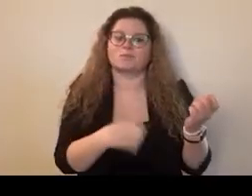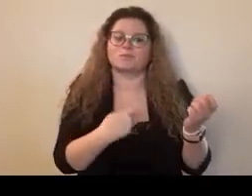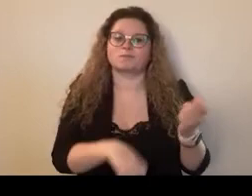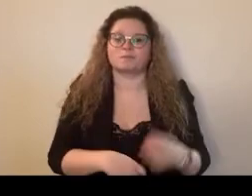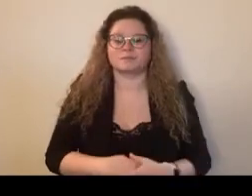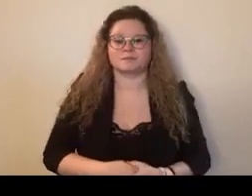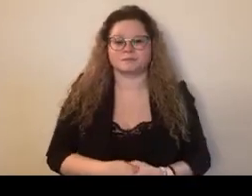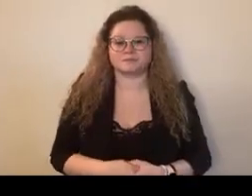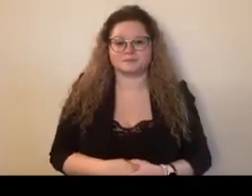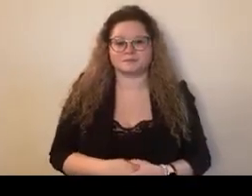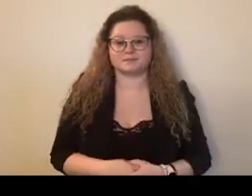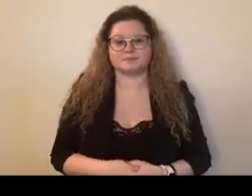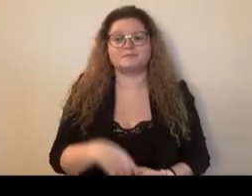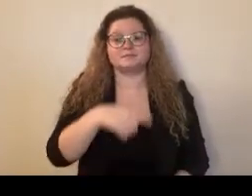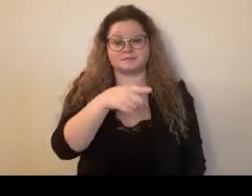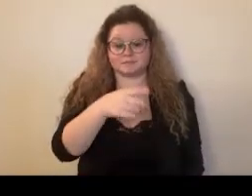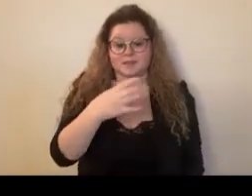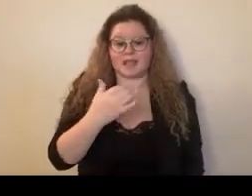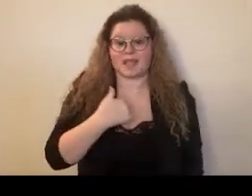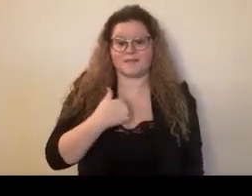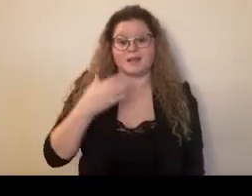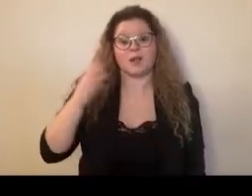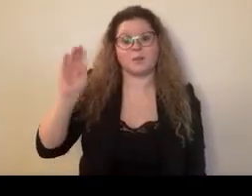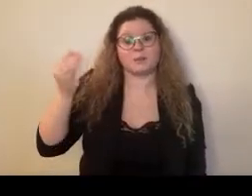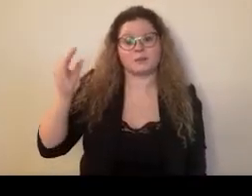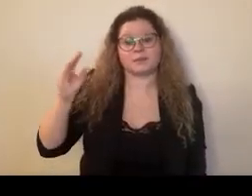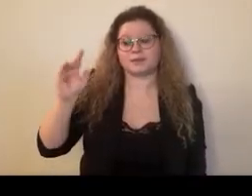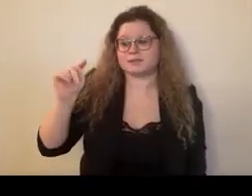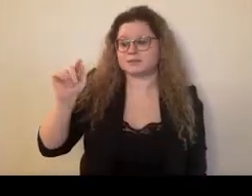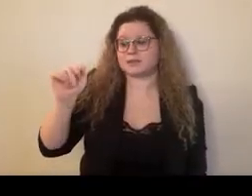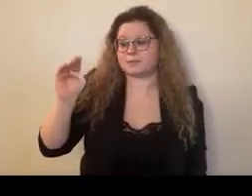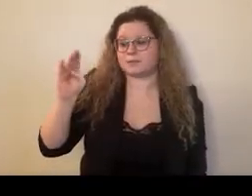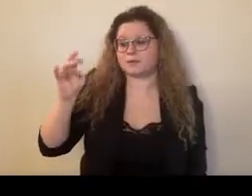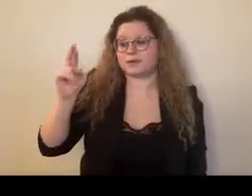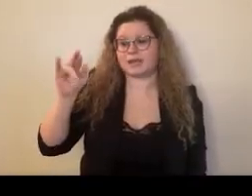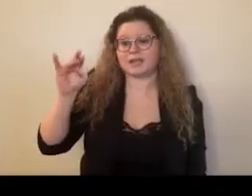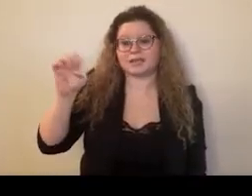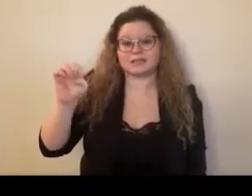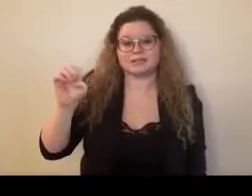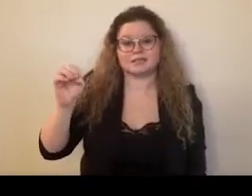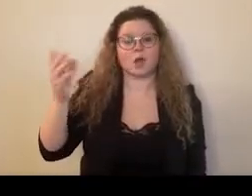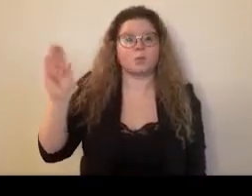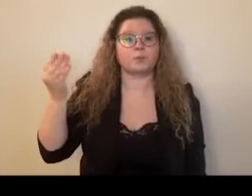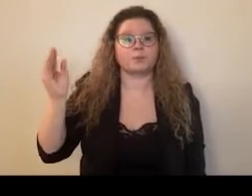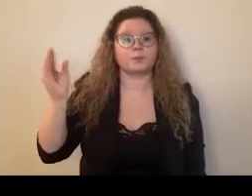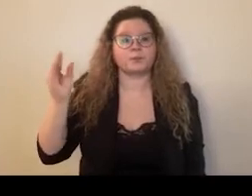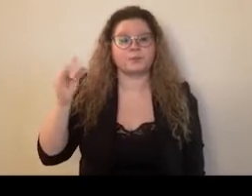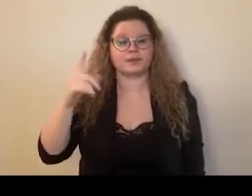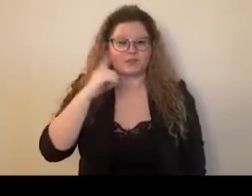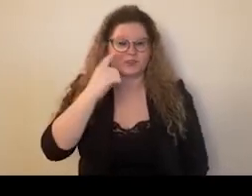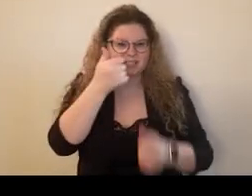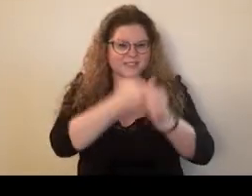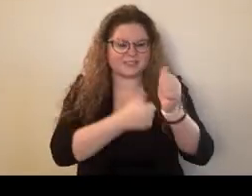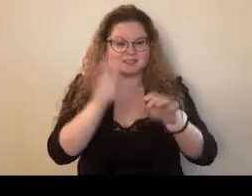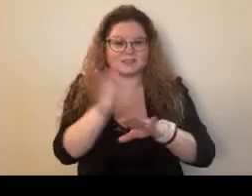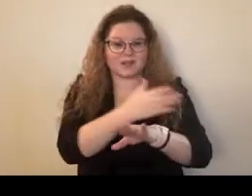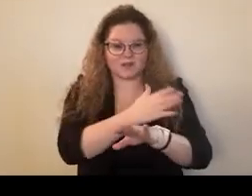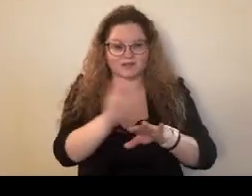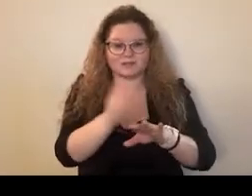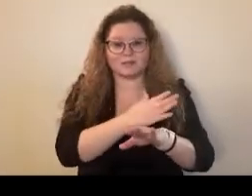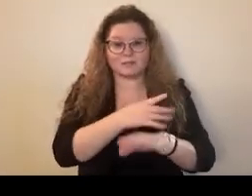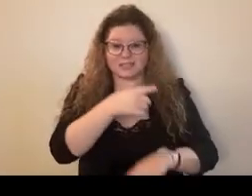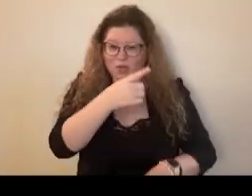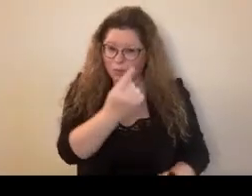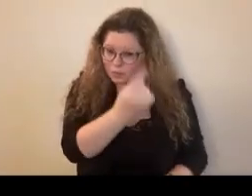the session, she had a tambourine, which she used as percussion to every single song that was played. But when this song